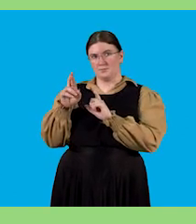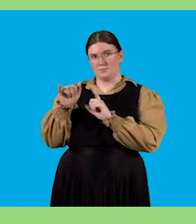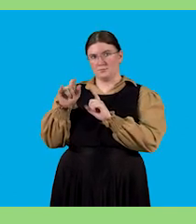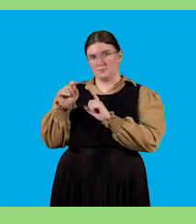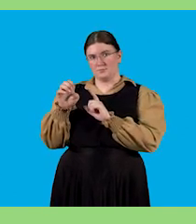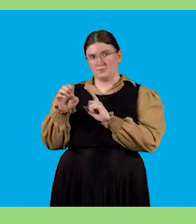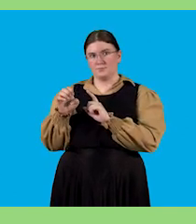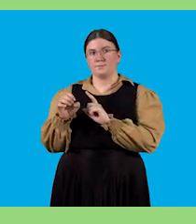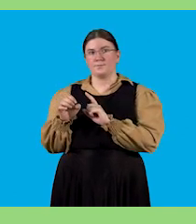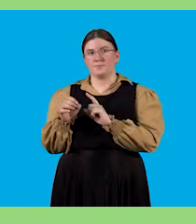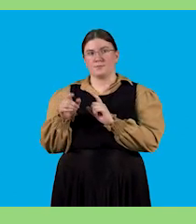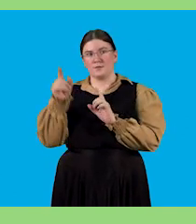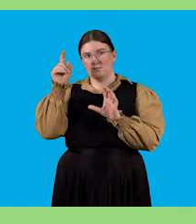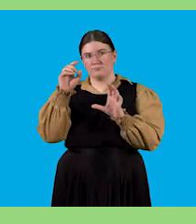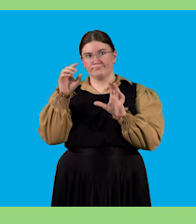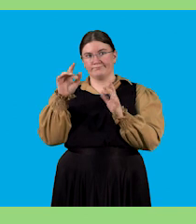That is the cell body.